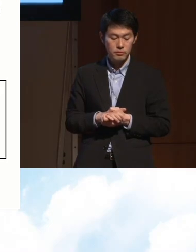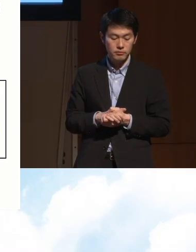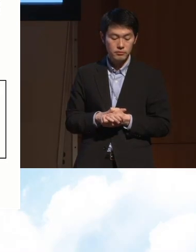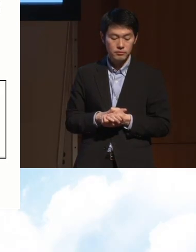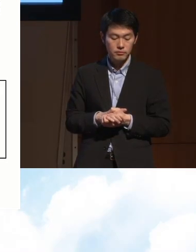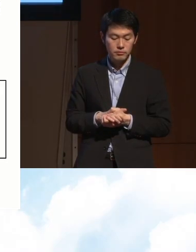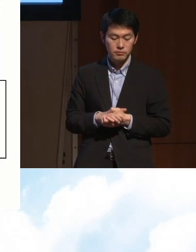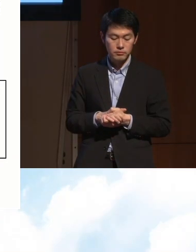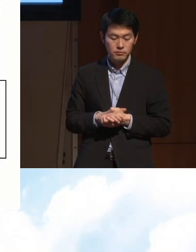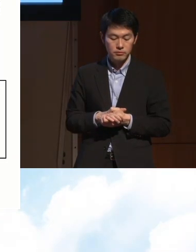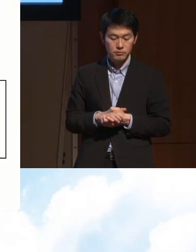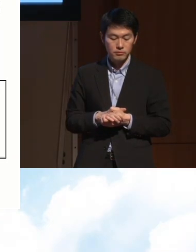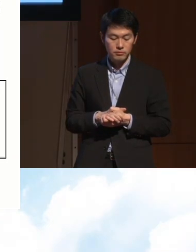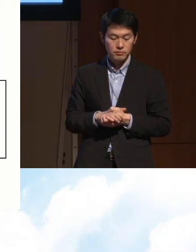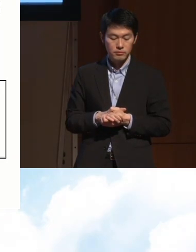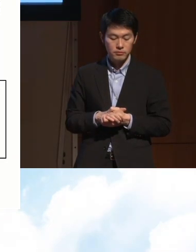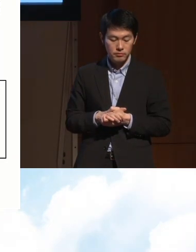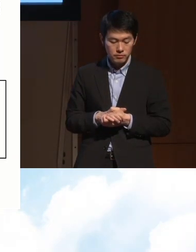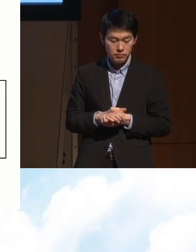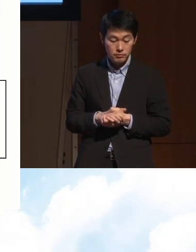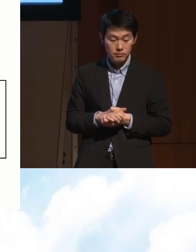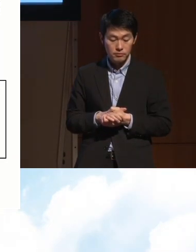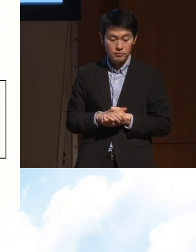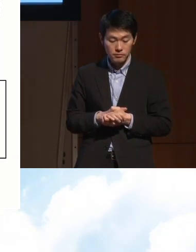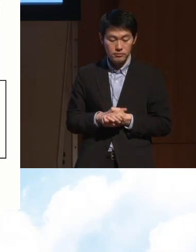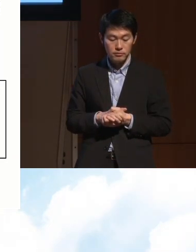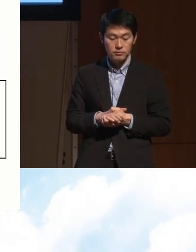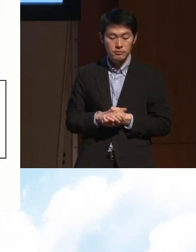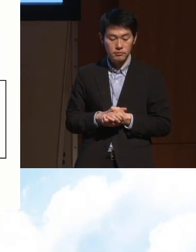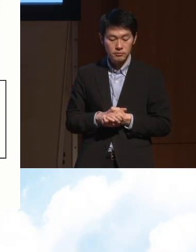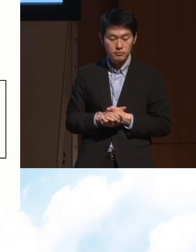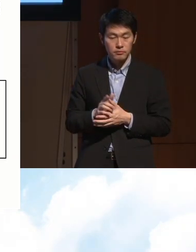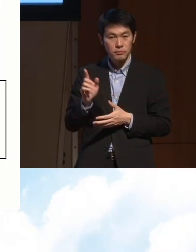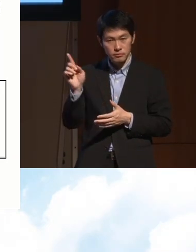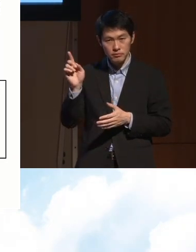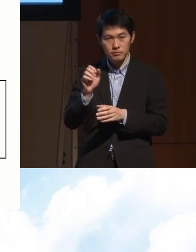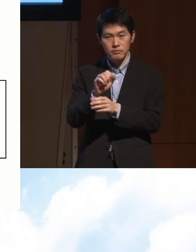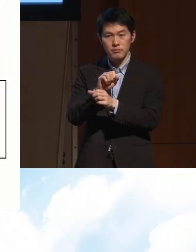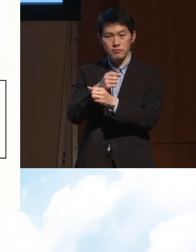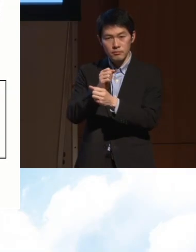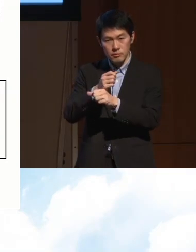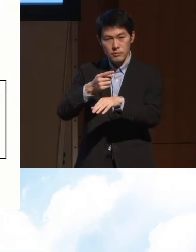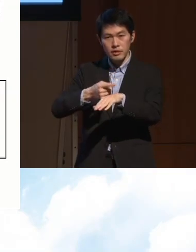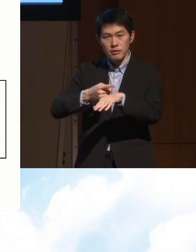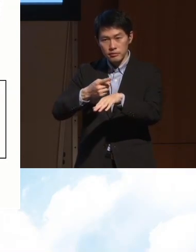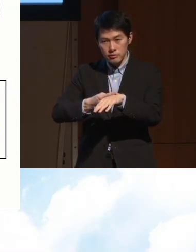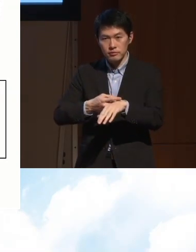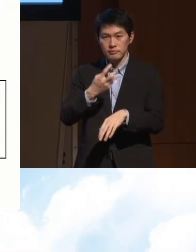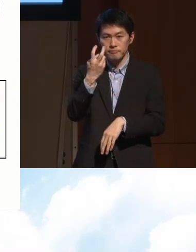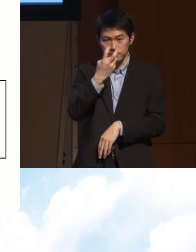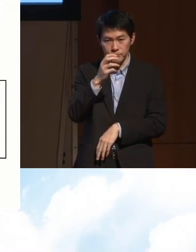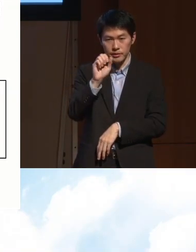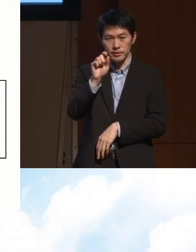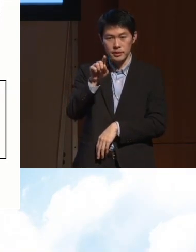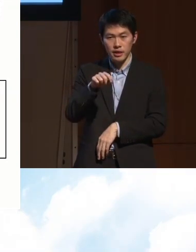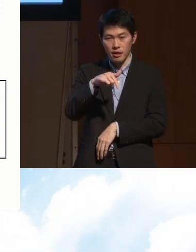laboratory techniques and surveillance. And in total, more than 300 people